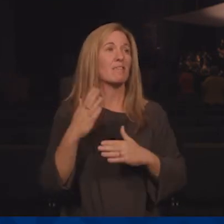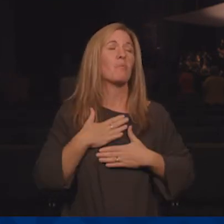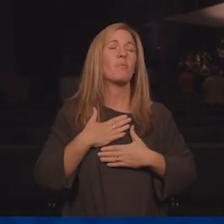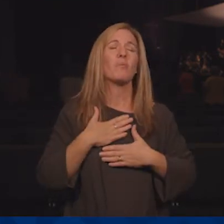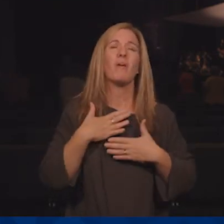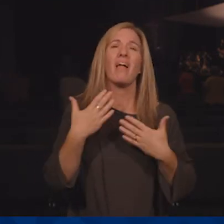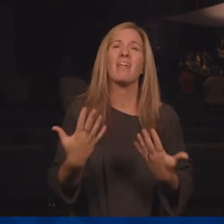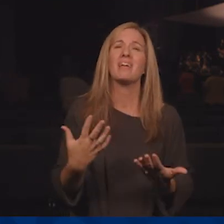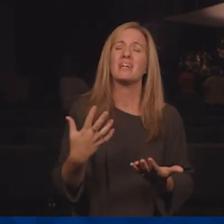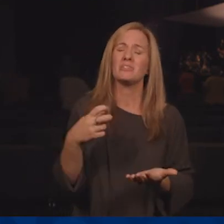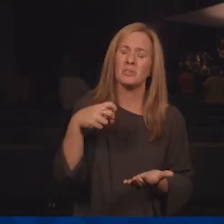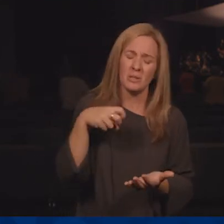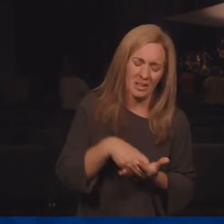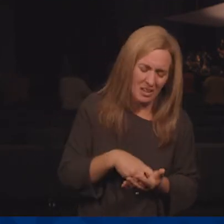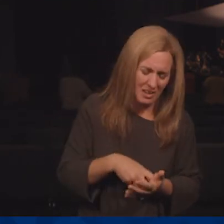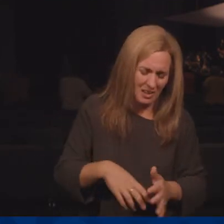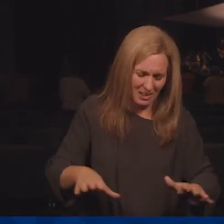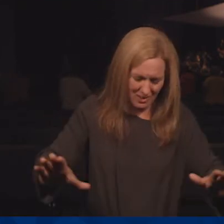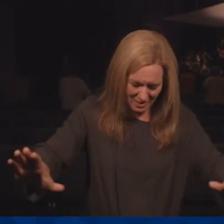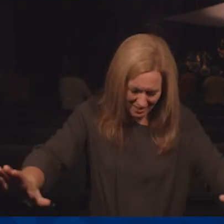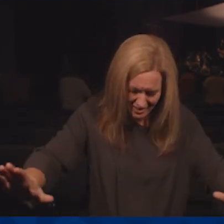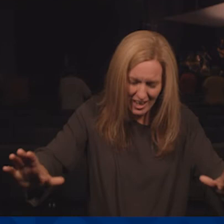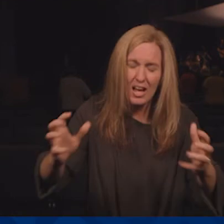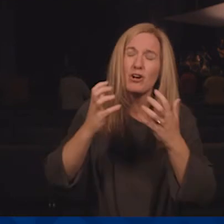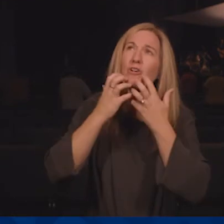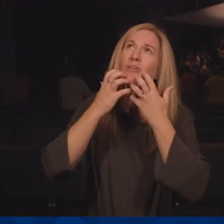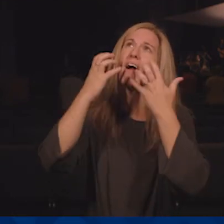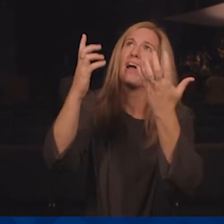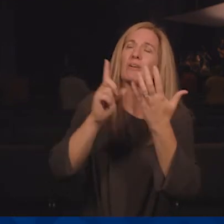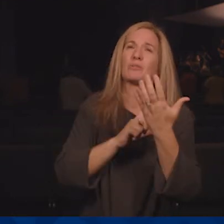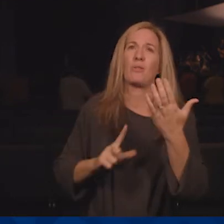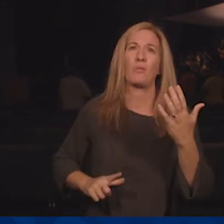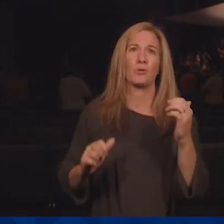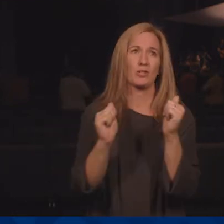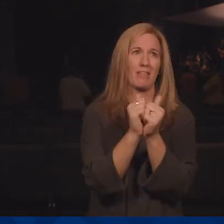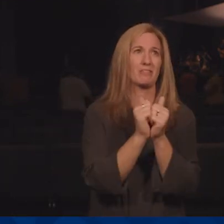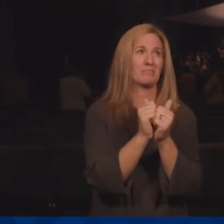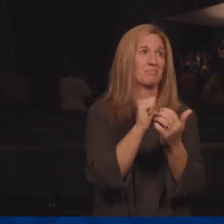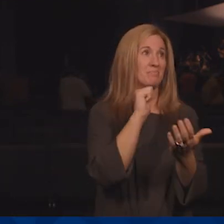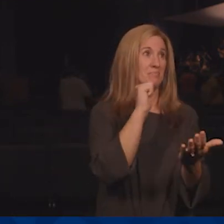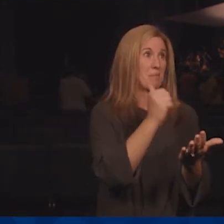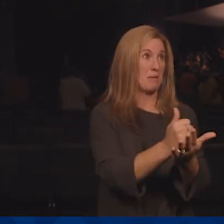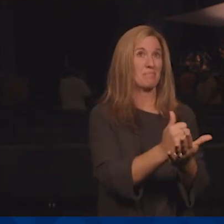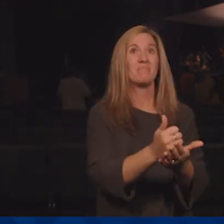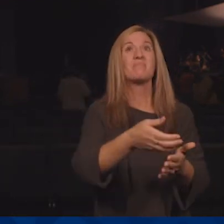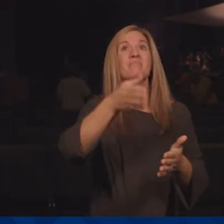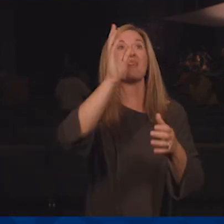hands and knees and cry out to the Lord together. Amen. Amen. God bless you.